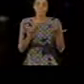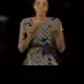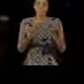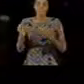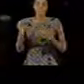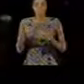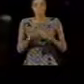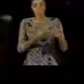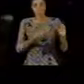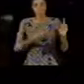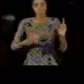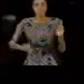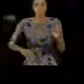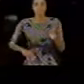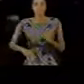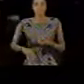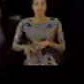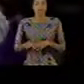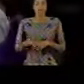magnified. Listen, that's our prayer.